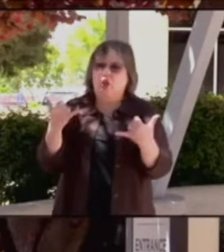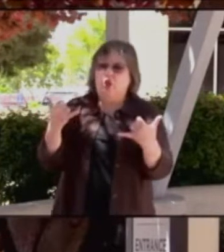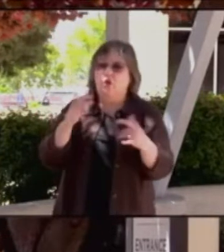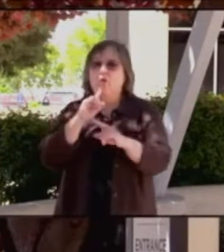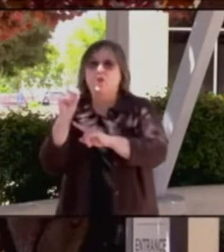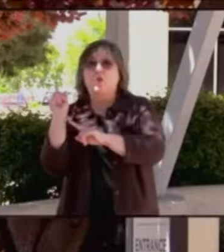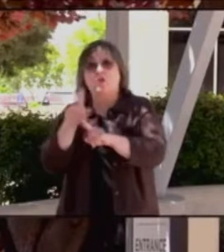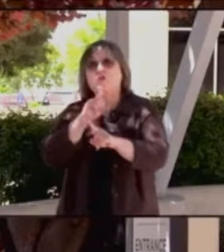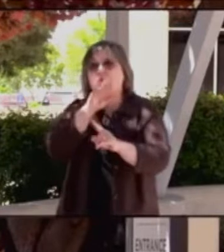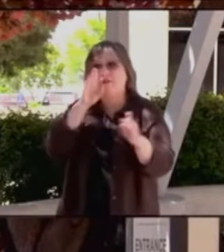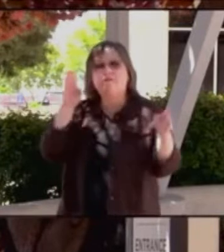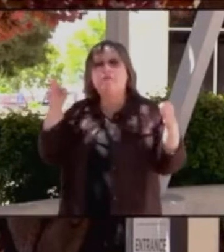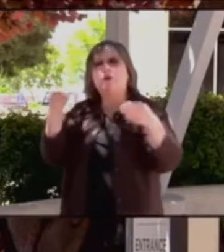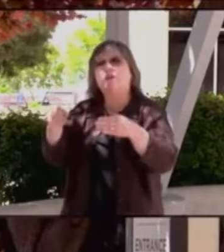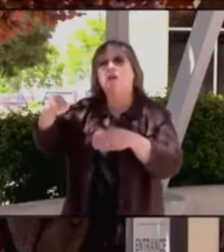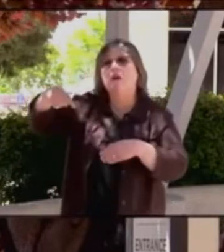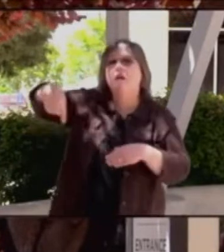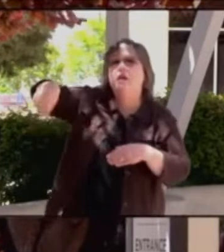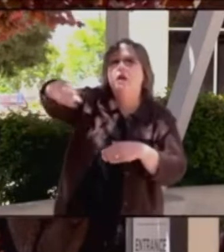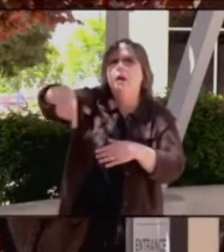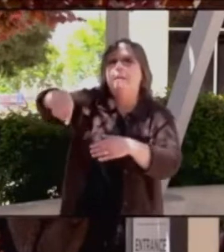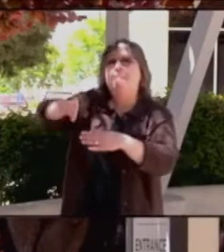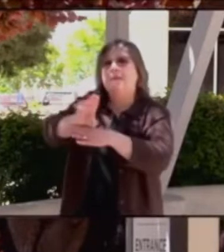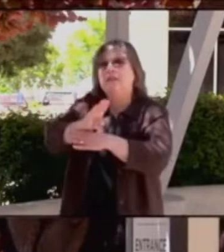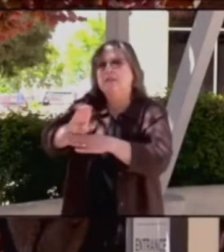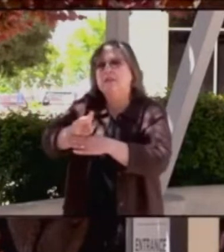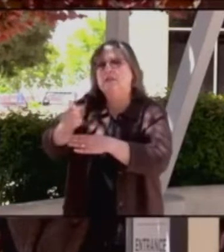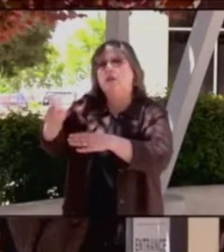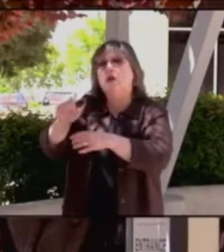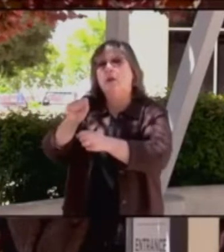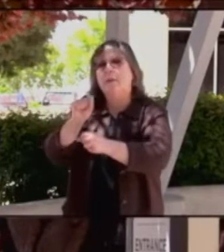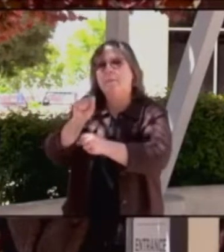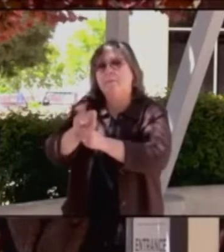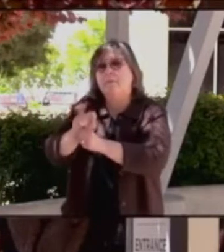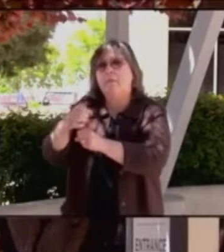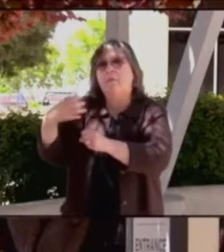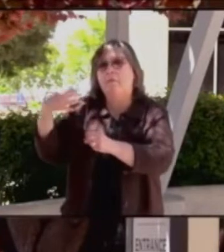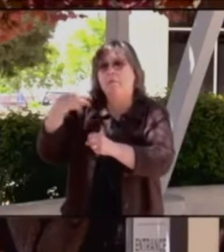focused on employers determining vaccination status for the safety of all. Thank you.